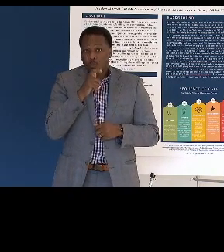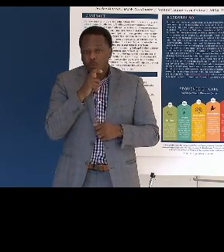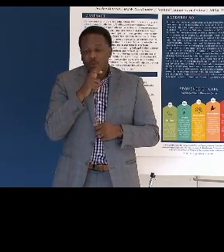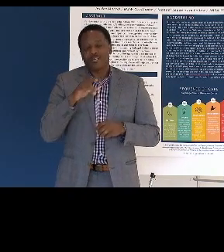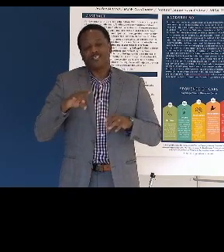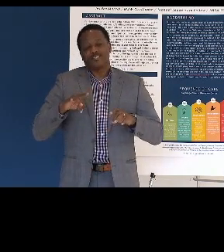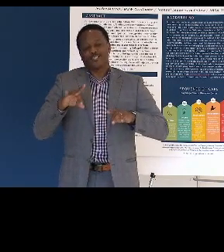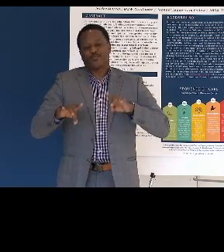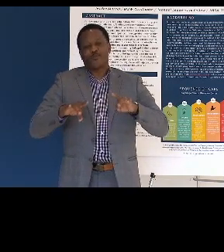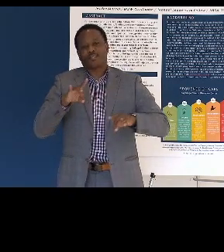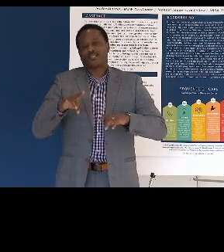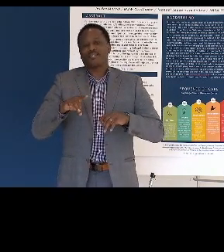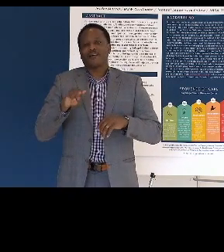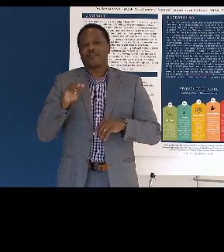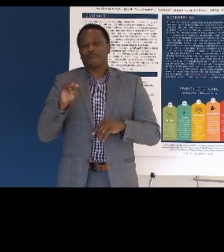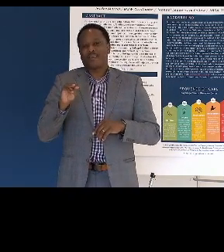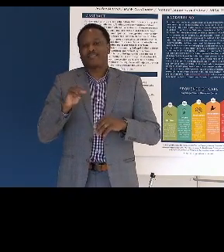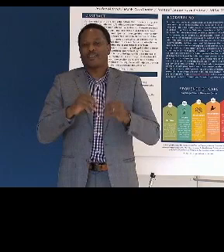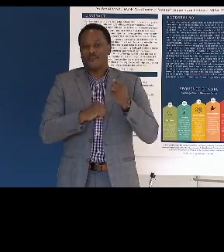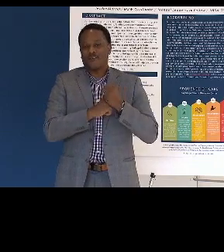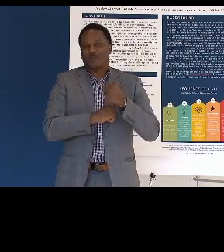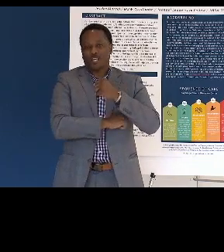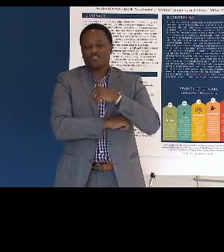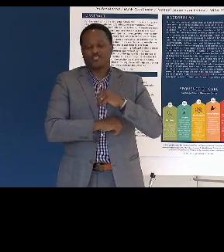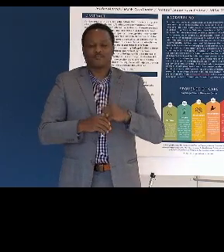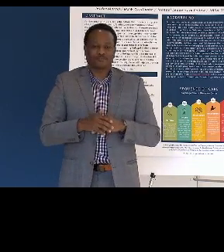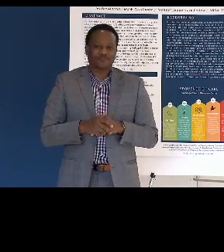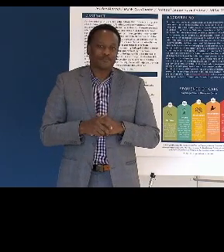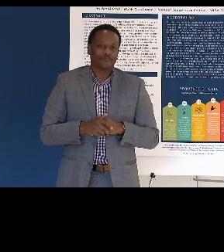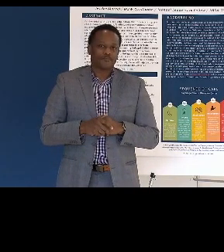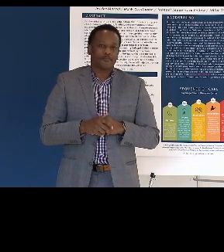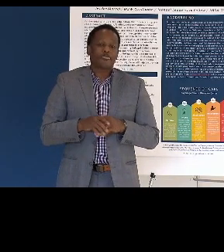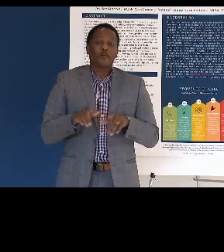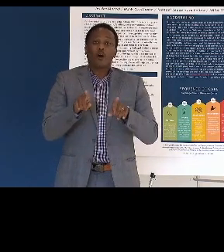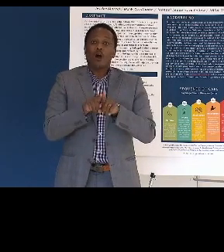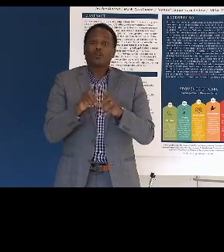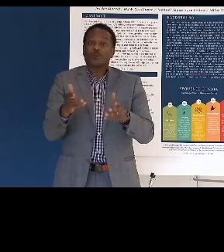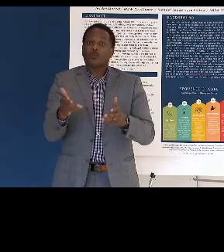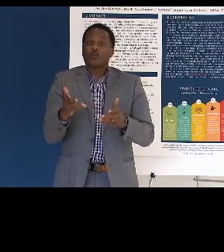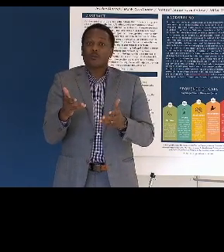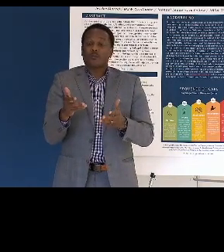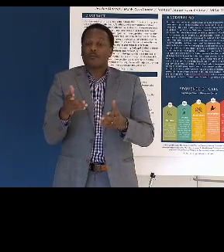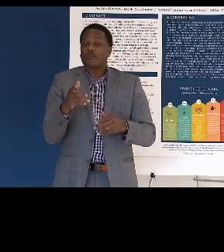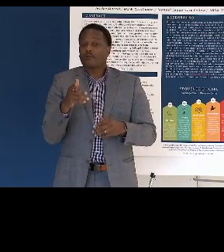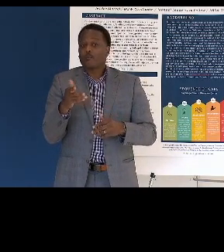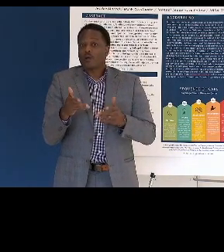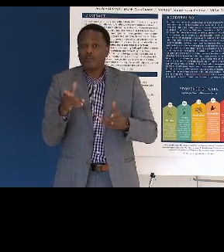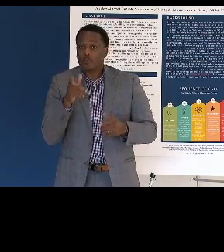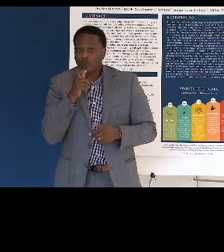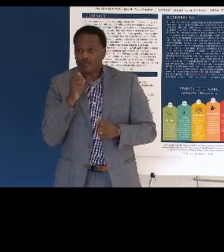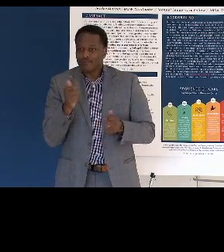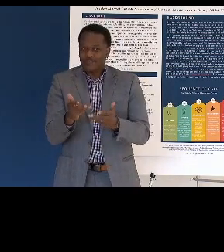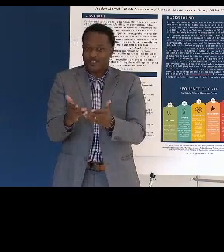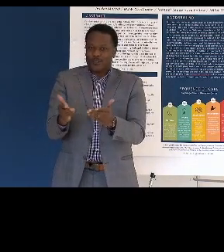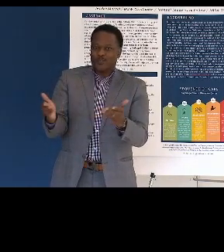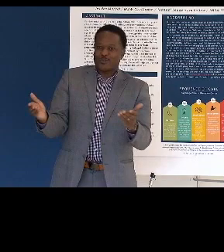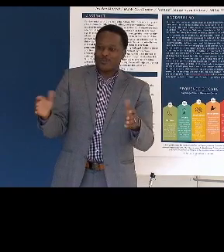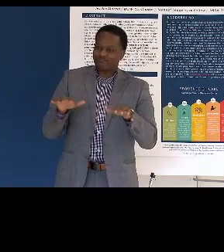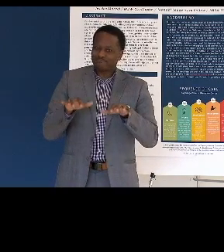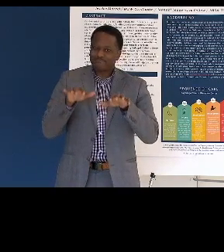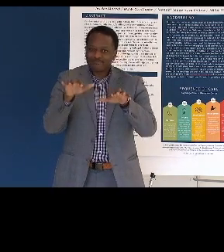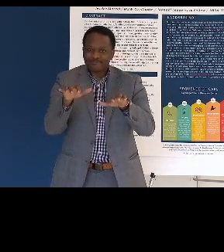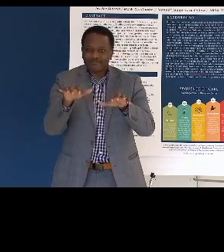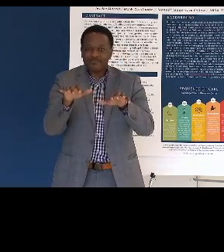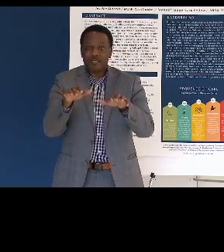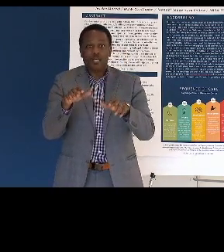of the Mandel Foundation. We also would like to welcome all of you and extend a special welcome to